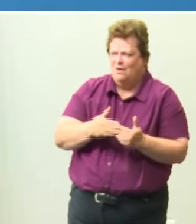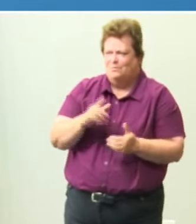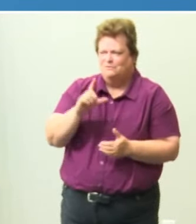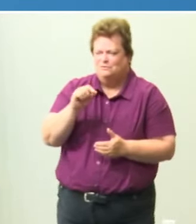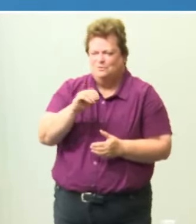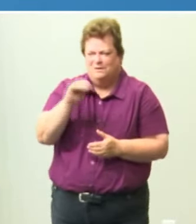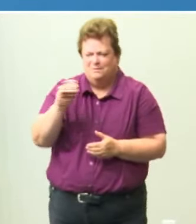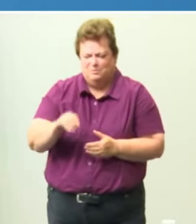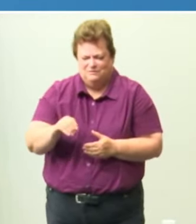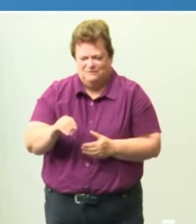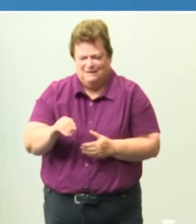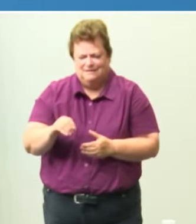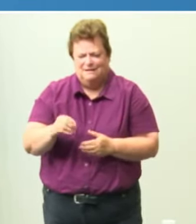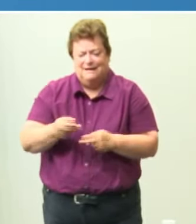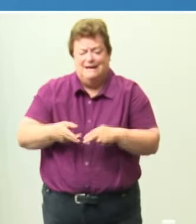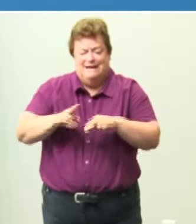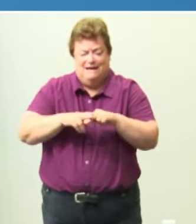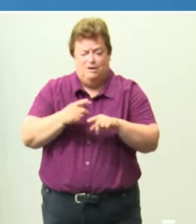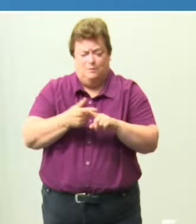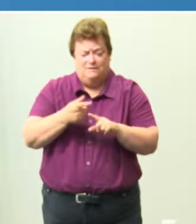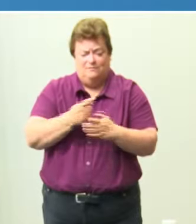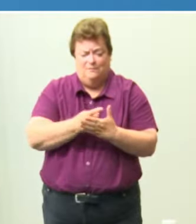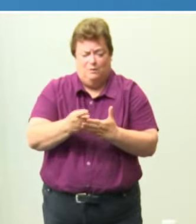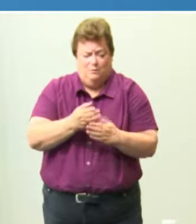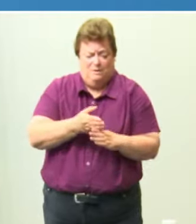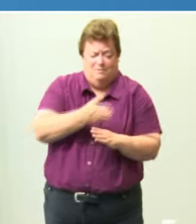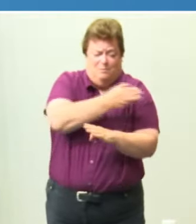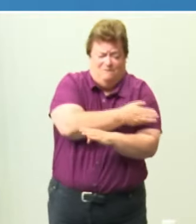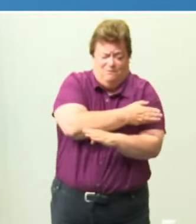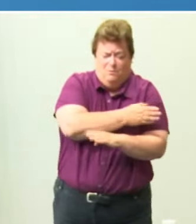increase over the previous week.